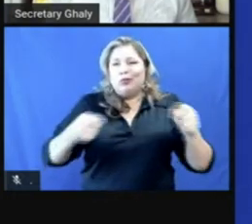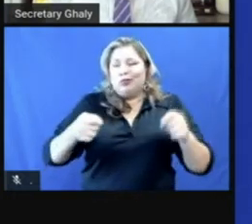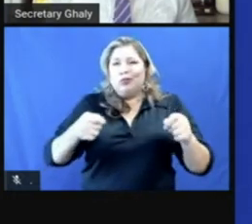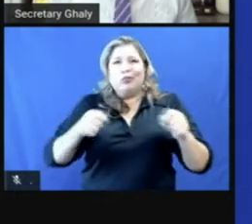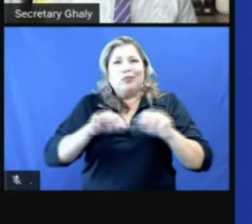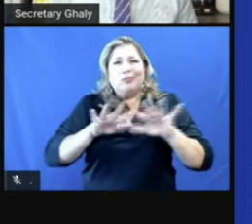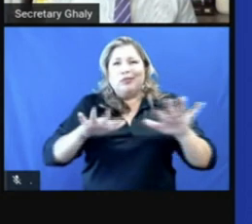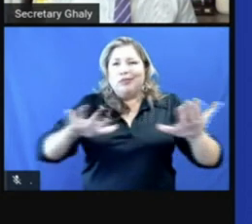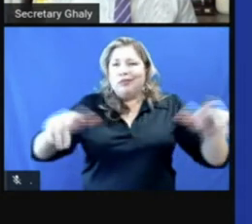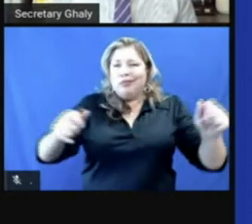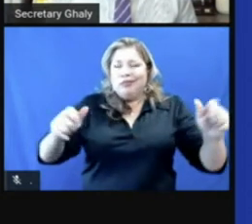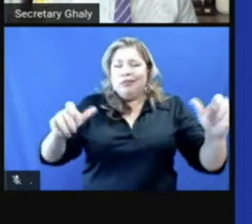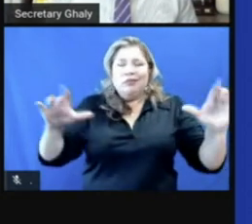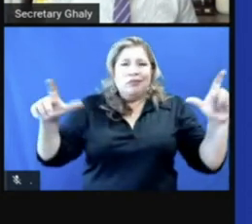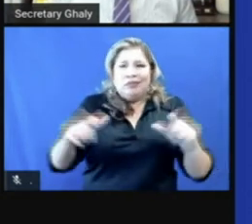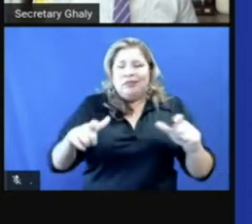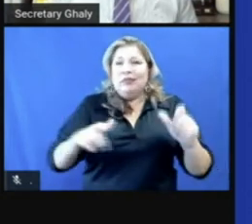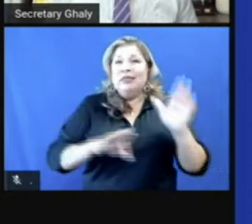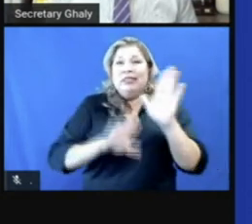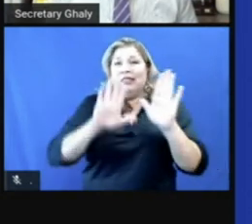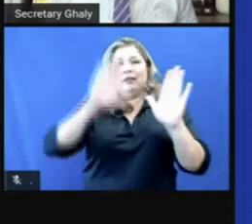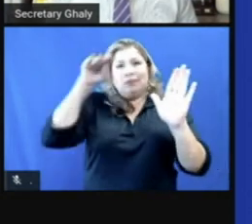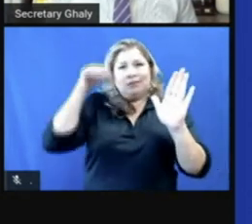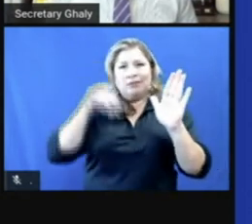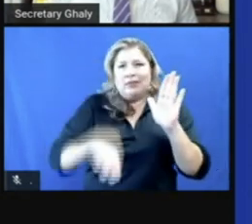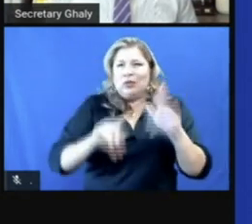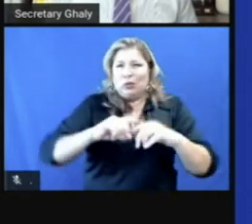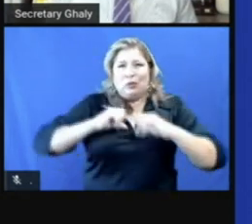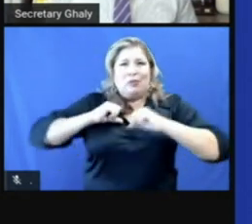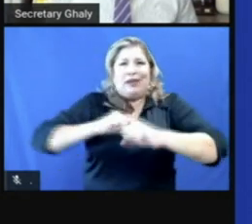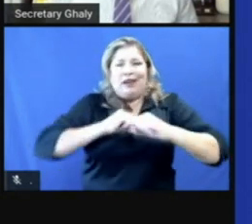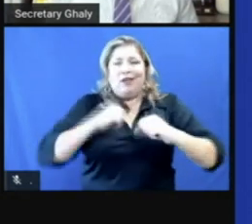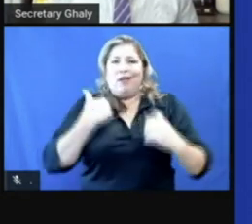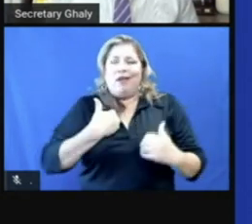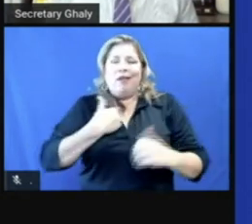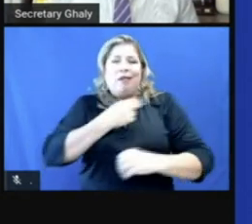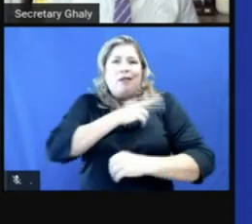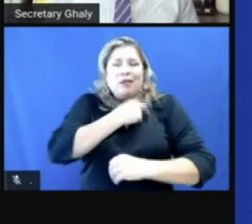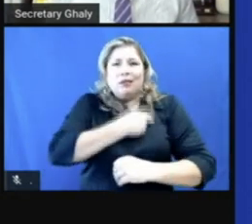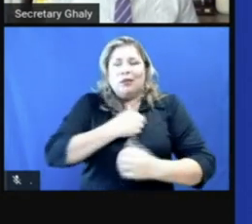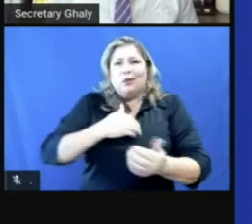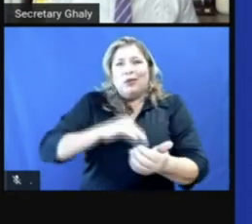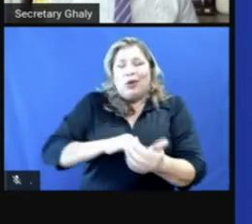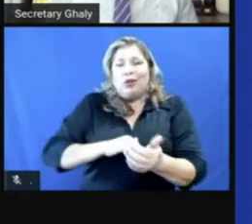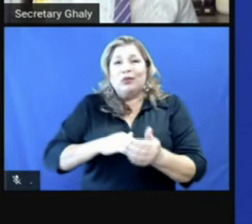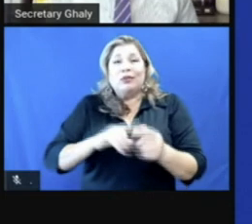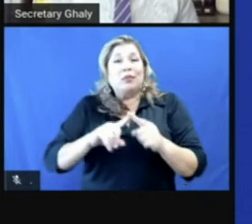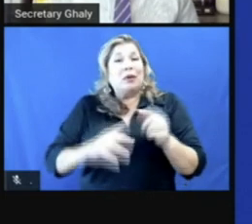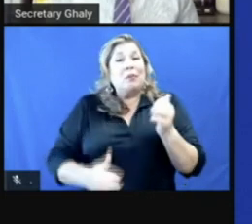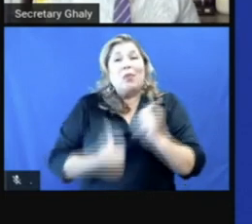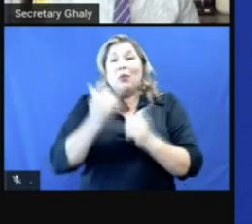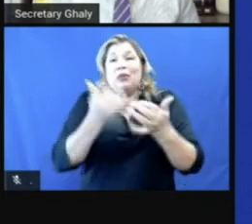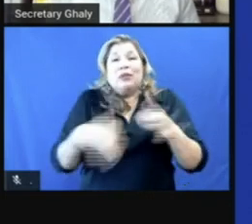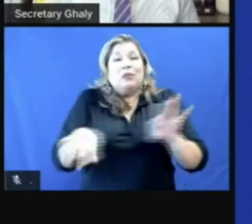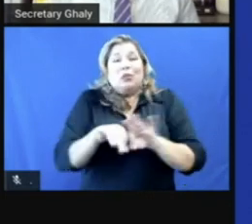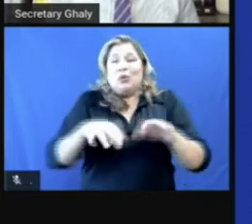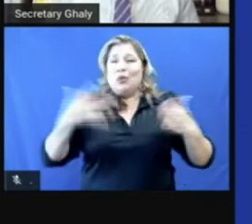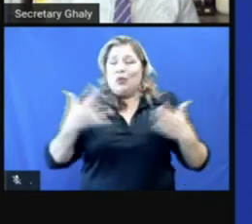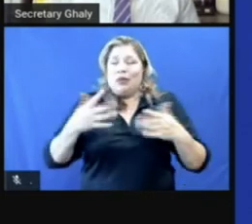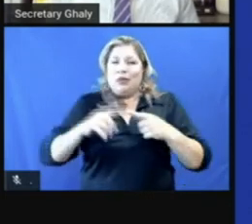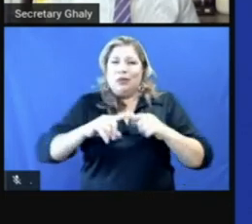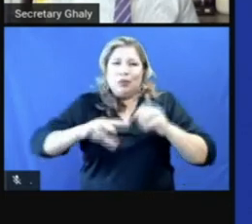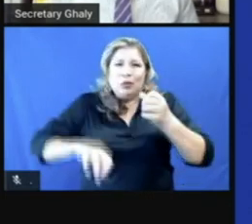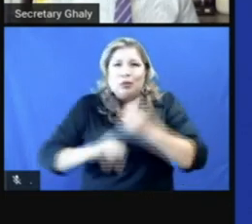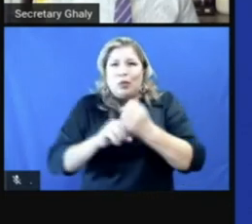our healthcare delivery system, but most of all, to support Californians to get through this difficult